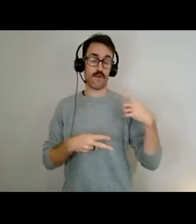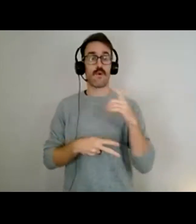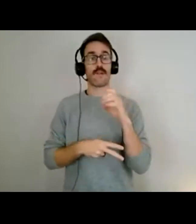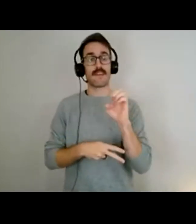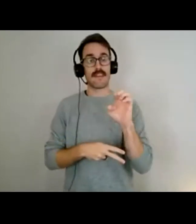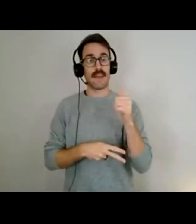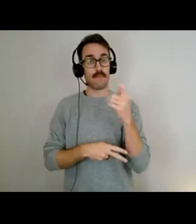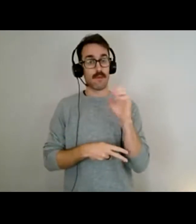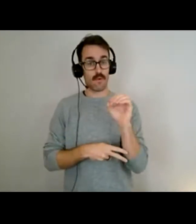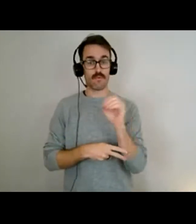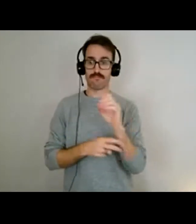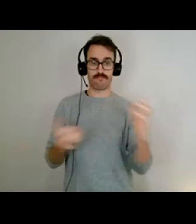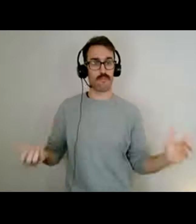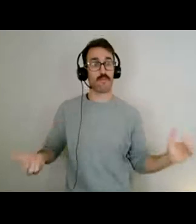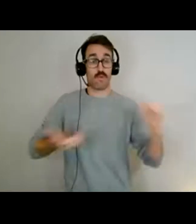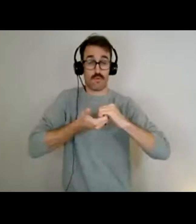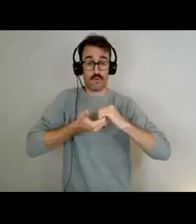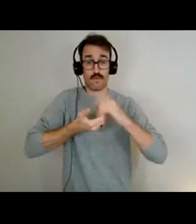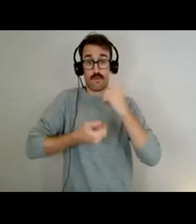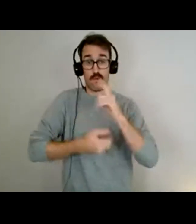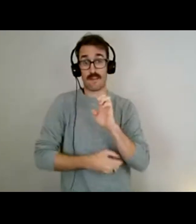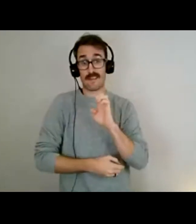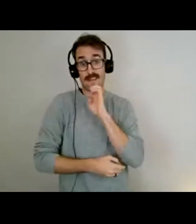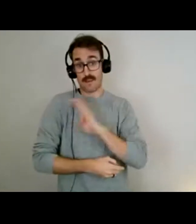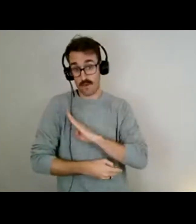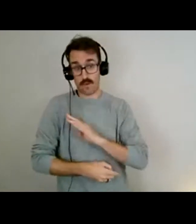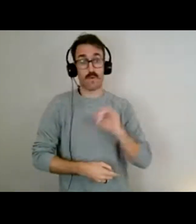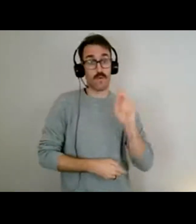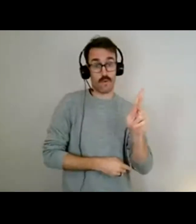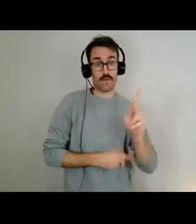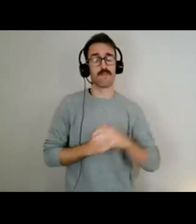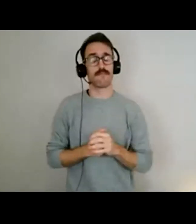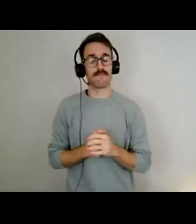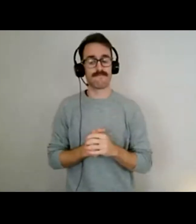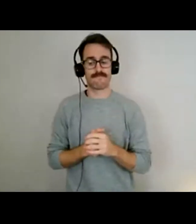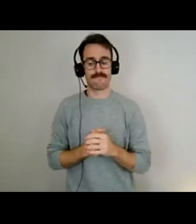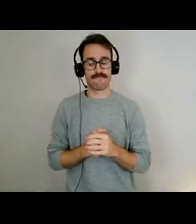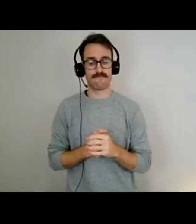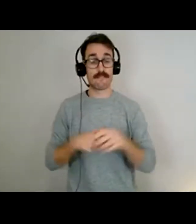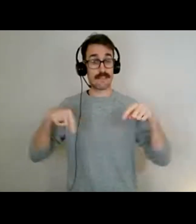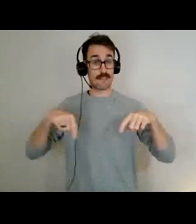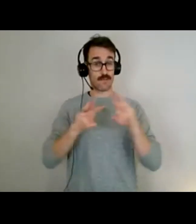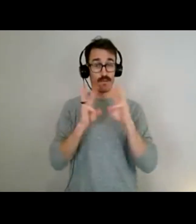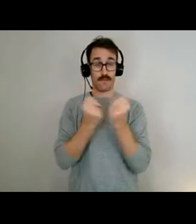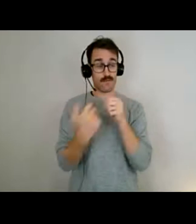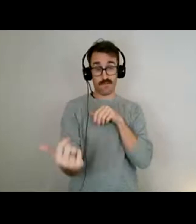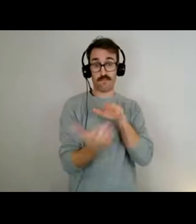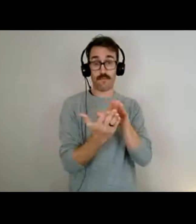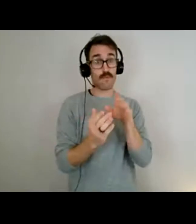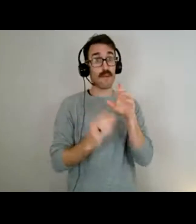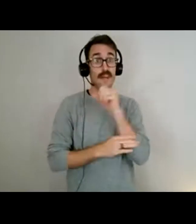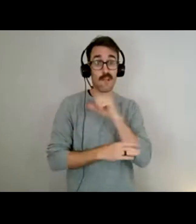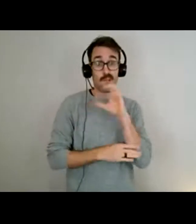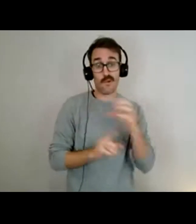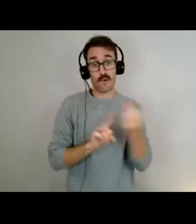Abuse Coalition of Etobicoke and York. Welcome, everyone. This webinar, Approaches to Elder Abuse, a family